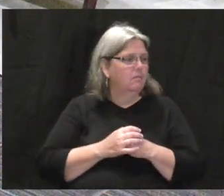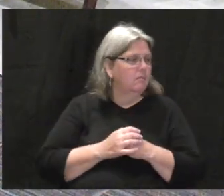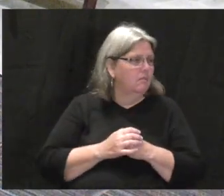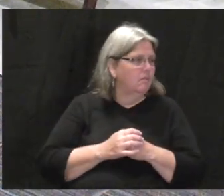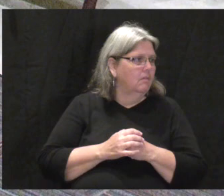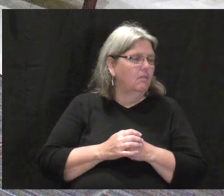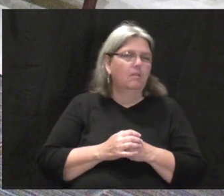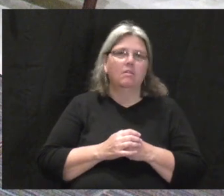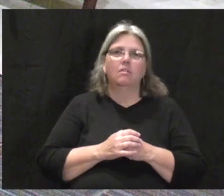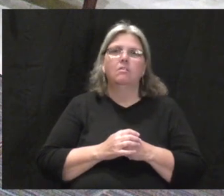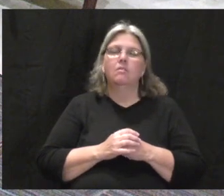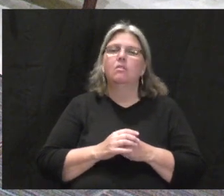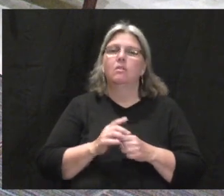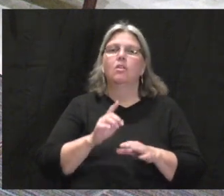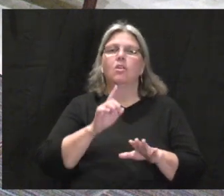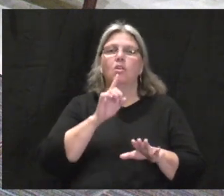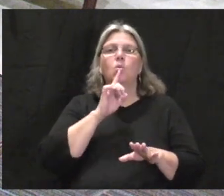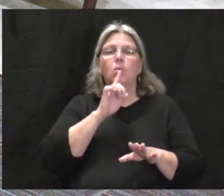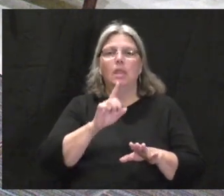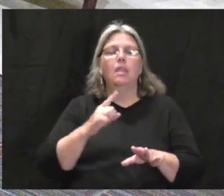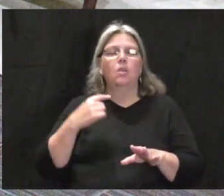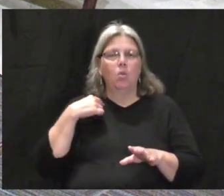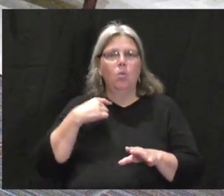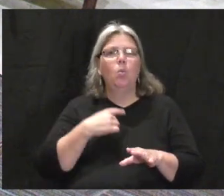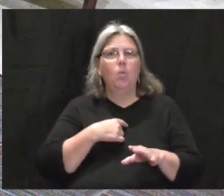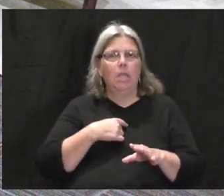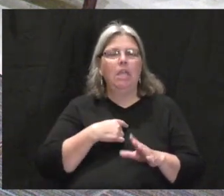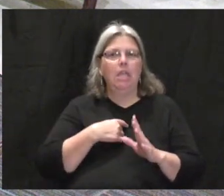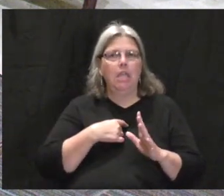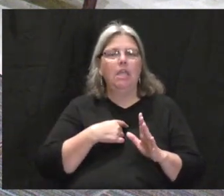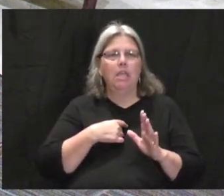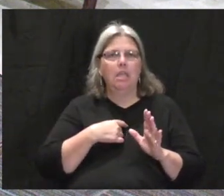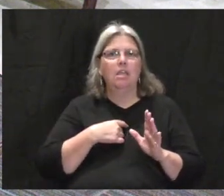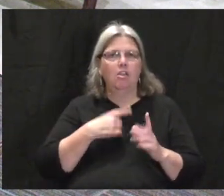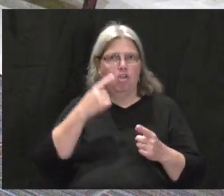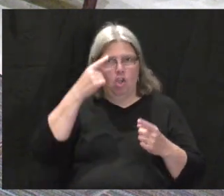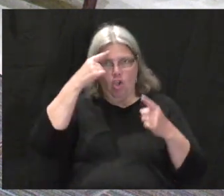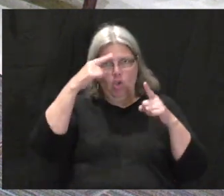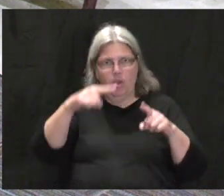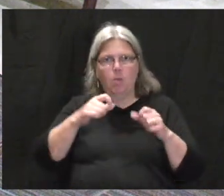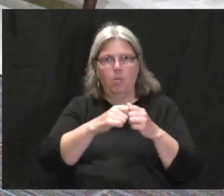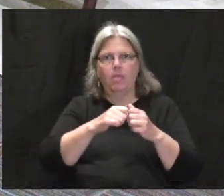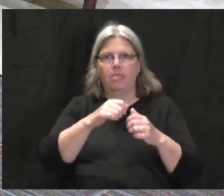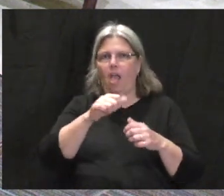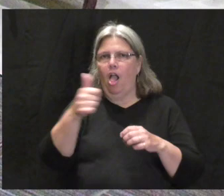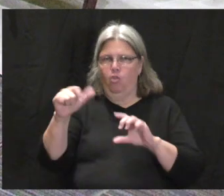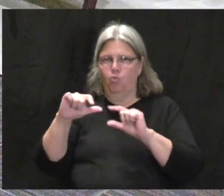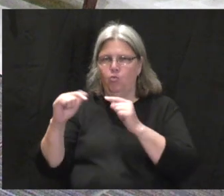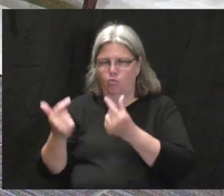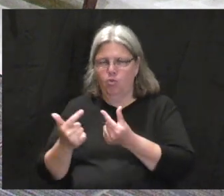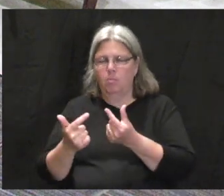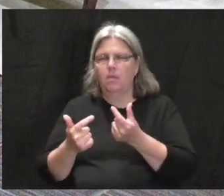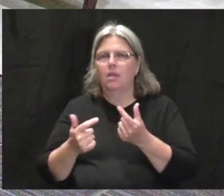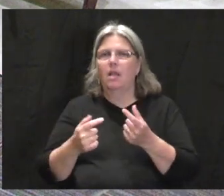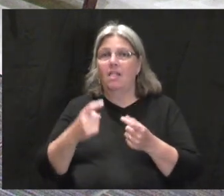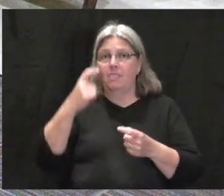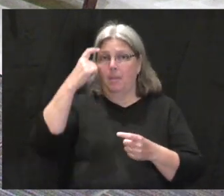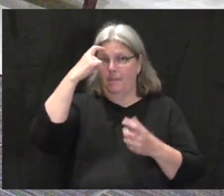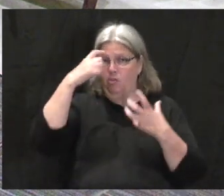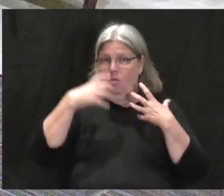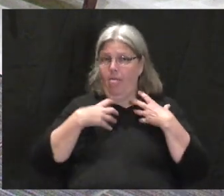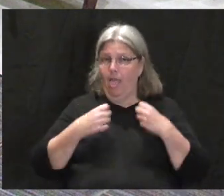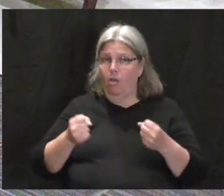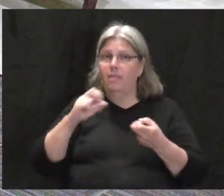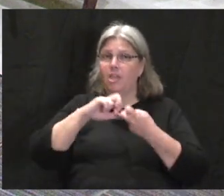something we didn't discuss in this one, but it's been a big issue throughout every conversation. Some of the bigger things we wanted to